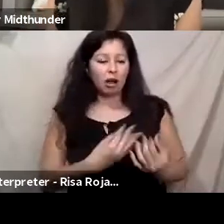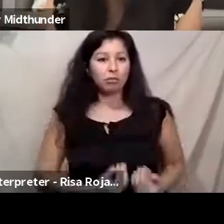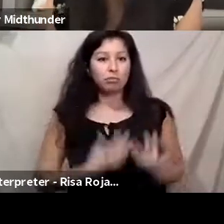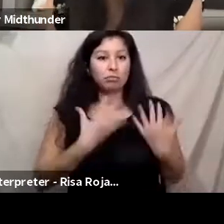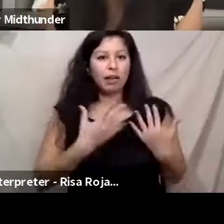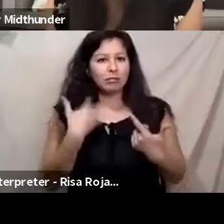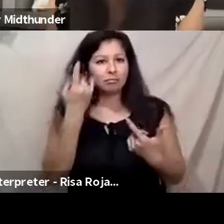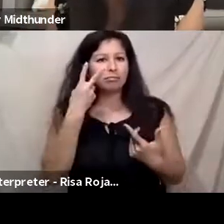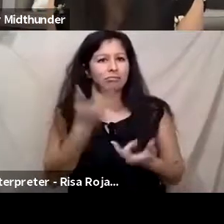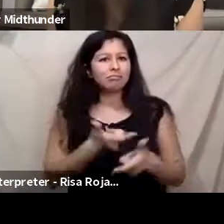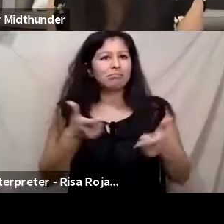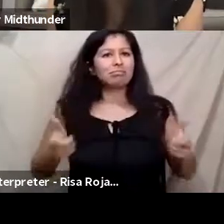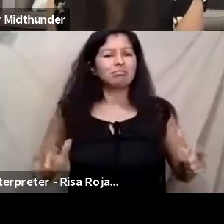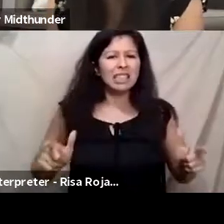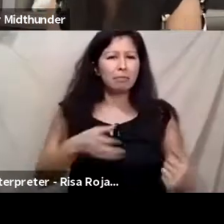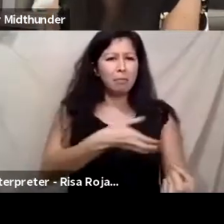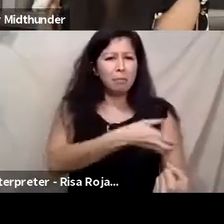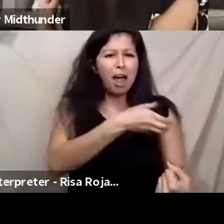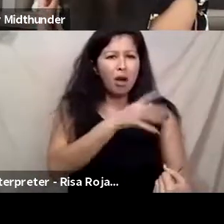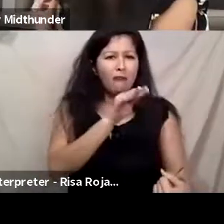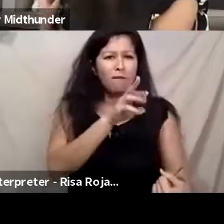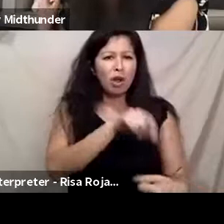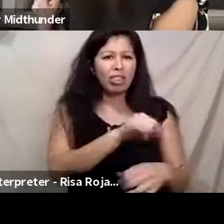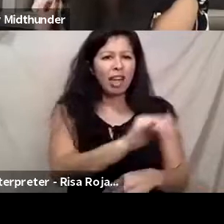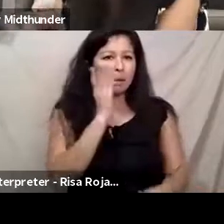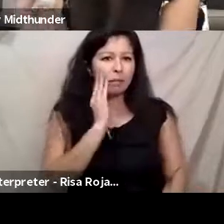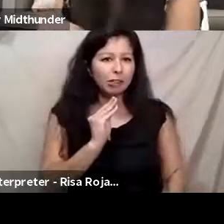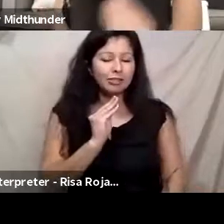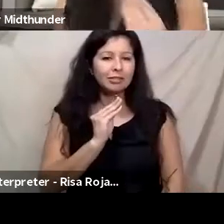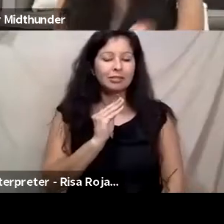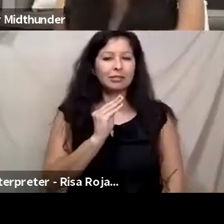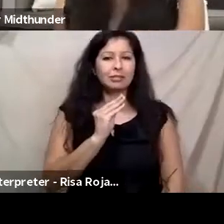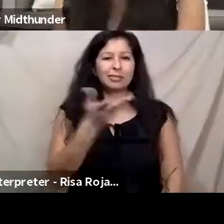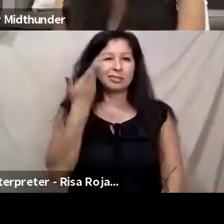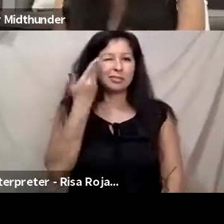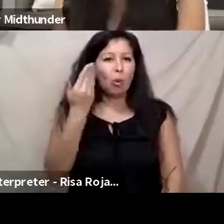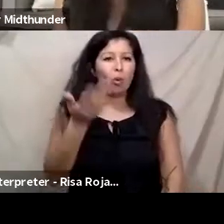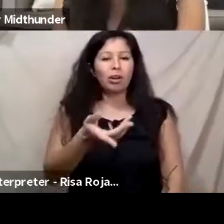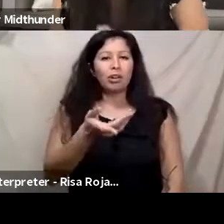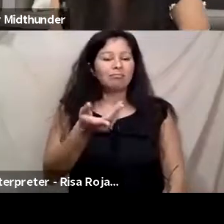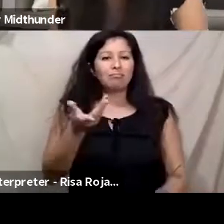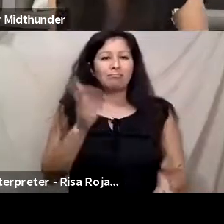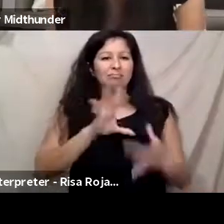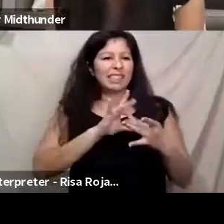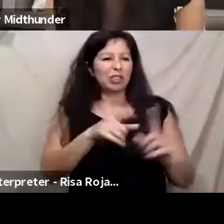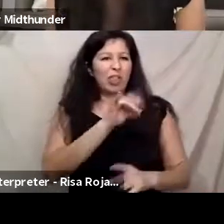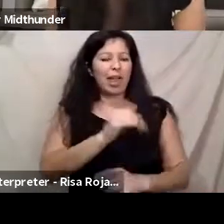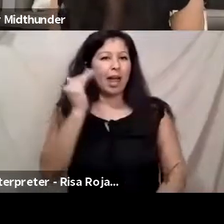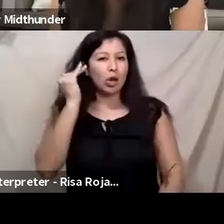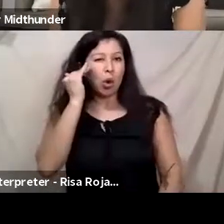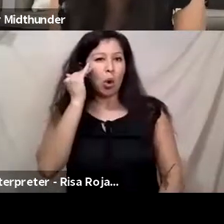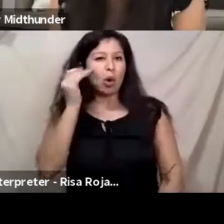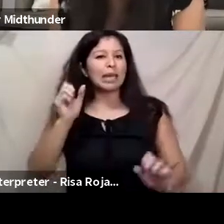a huge force in that you have, that, you know, is that connecting to that, you know, it's